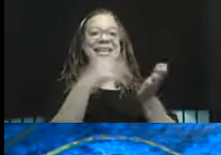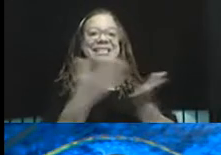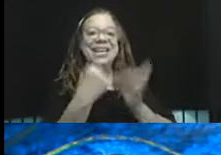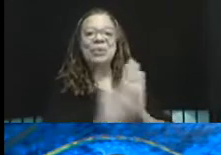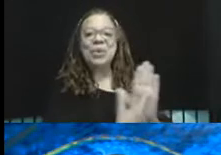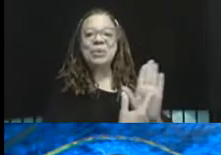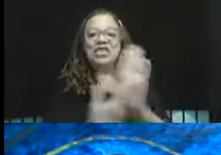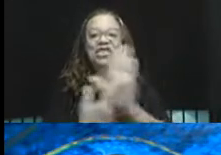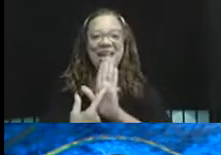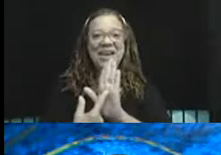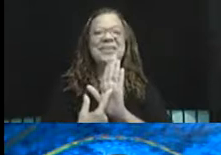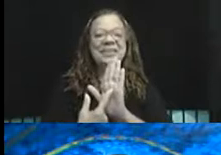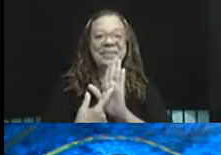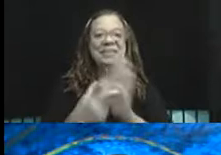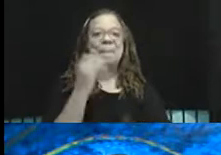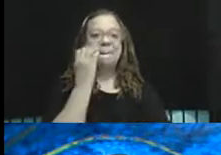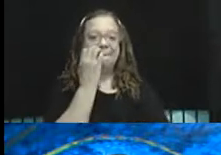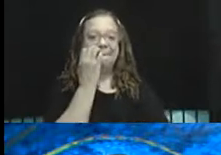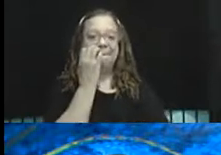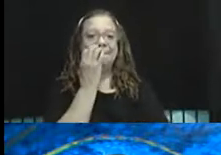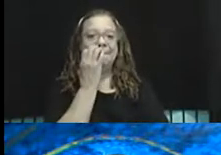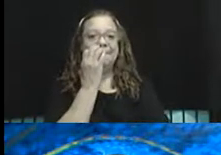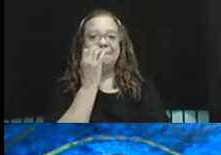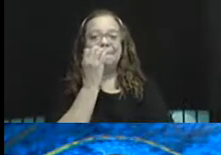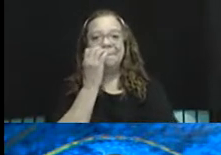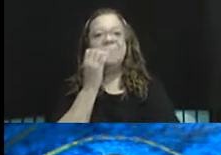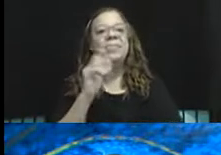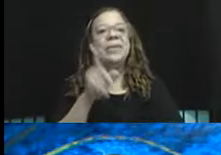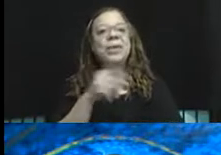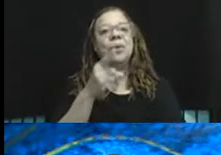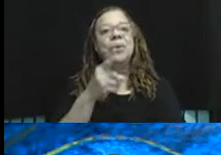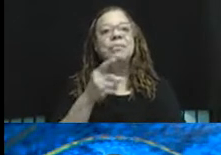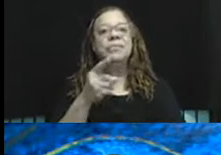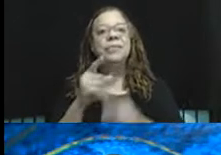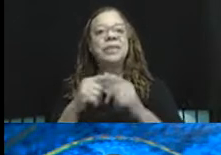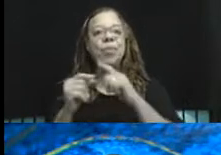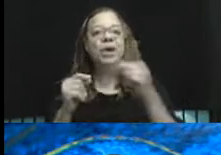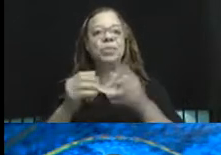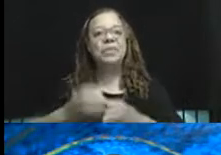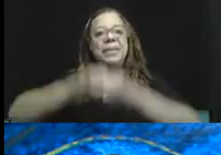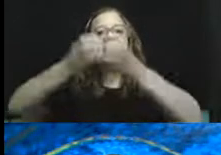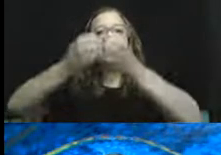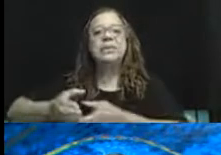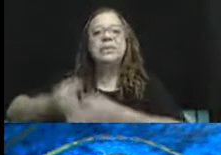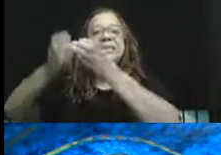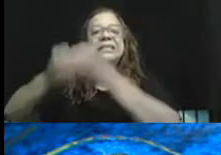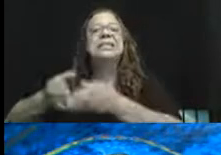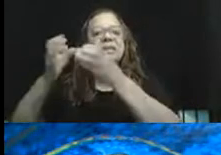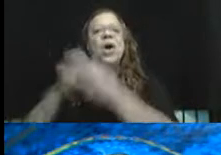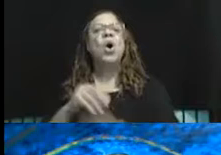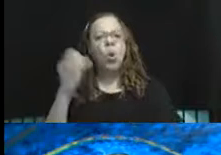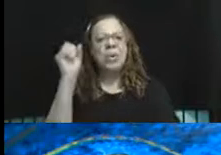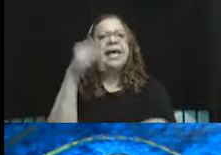well. So can you tell us a little bit about the one with the pillars? Oh yeah, that